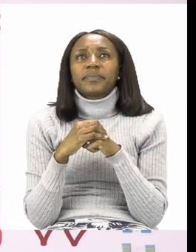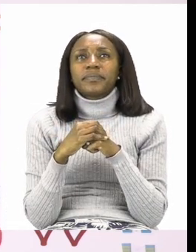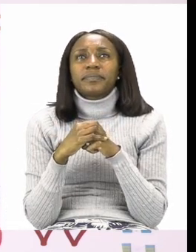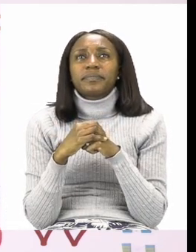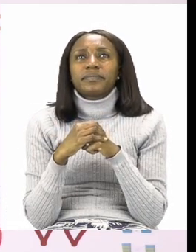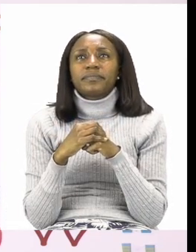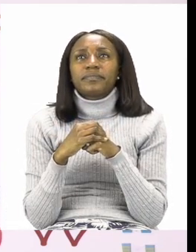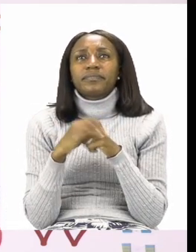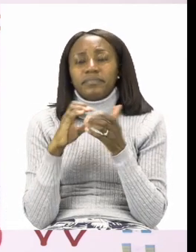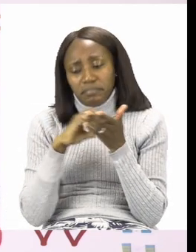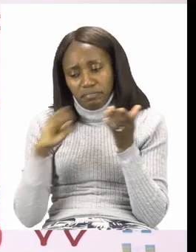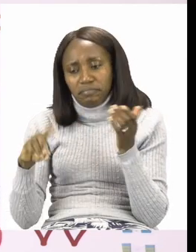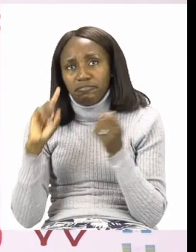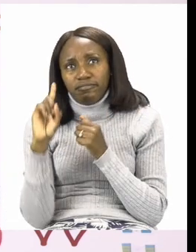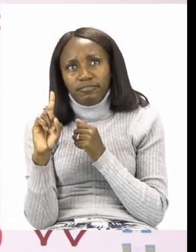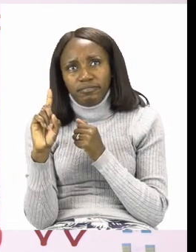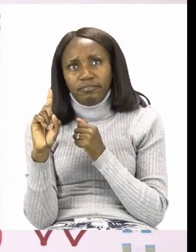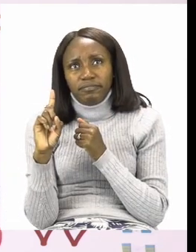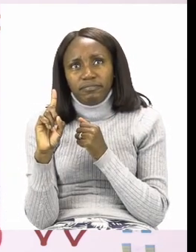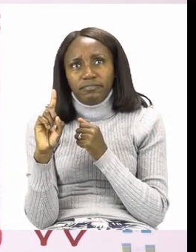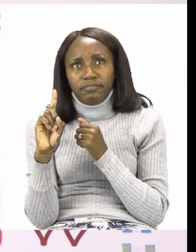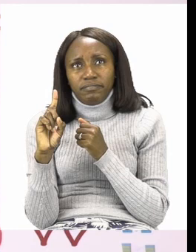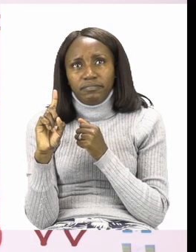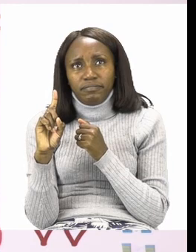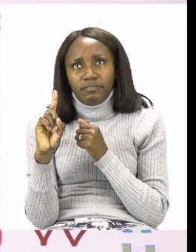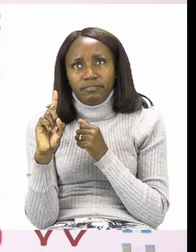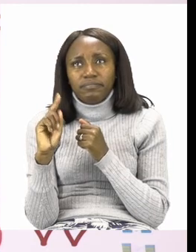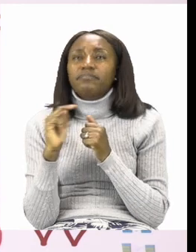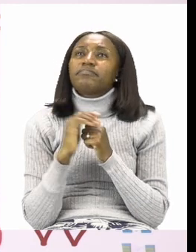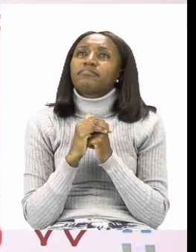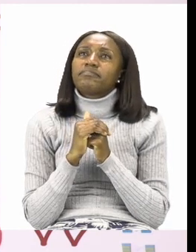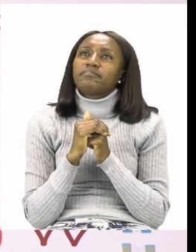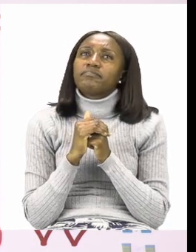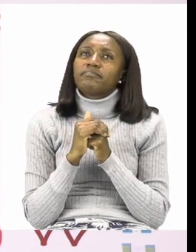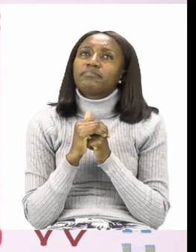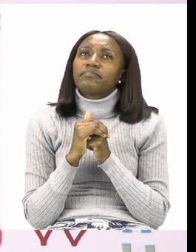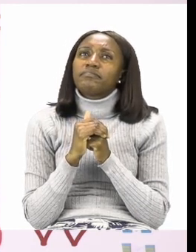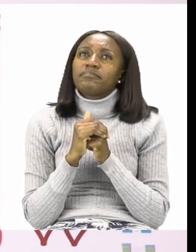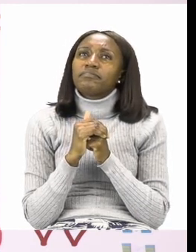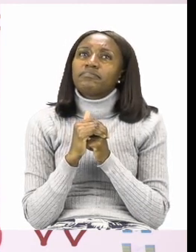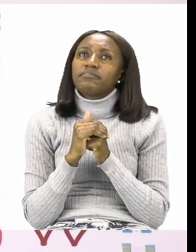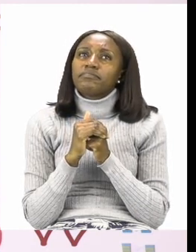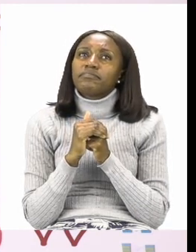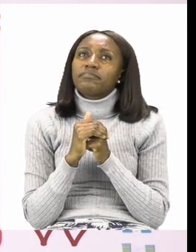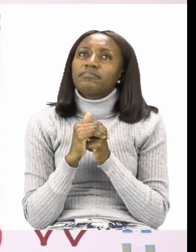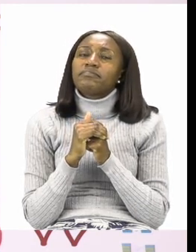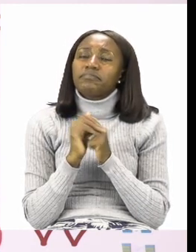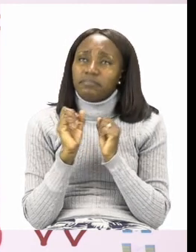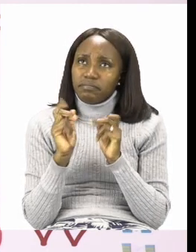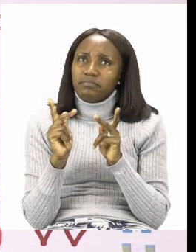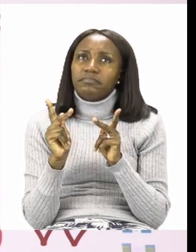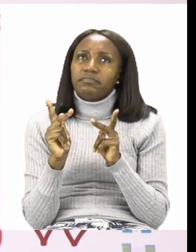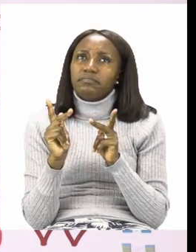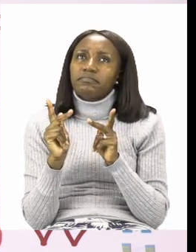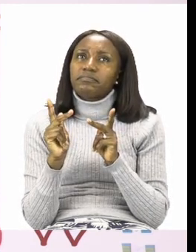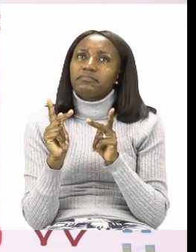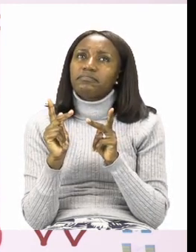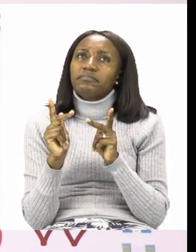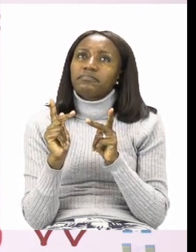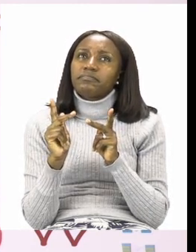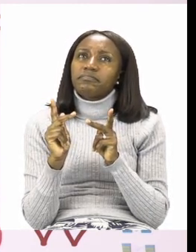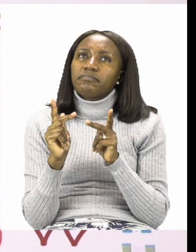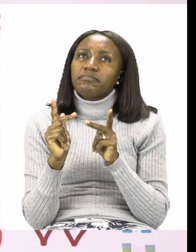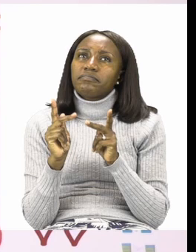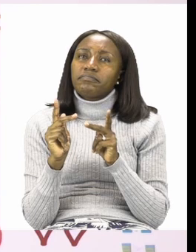1. So 1 less than. Okay, we are going to look at